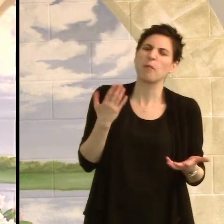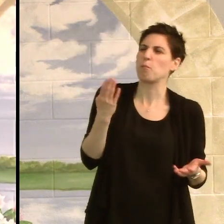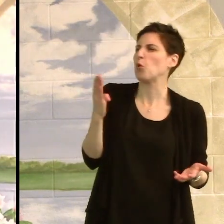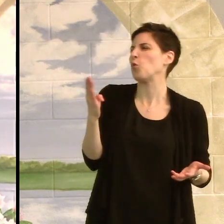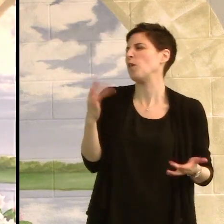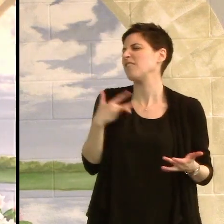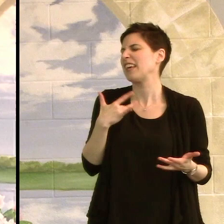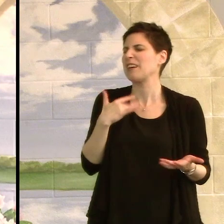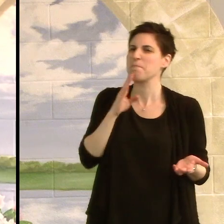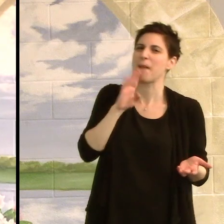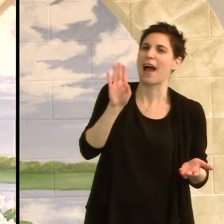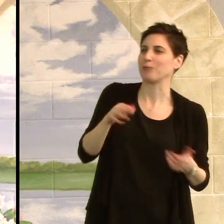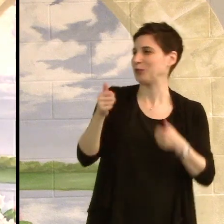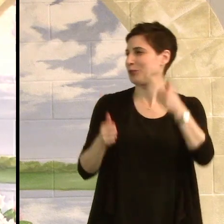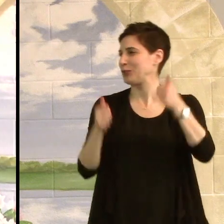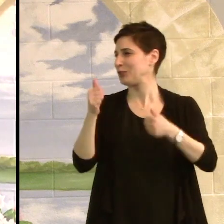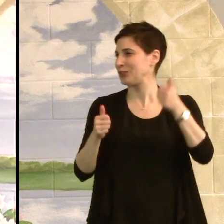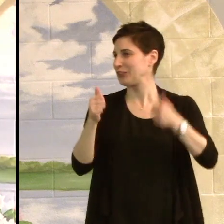serious mental health condition.